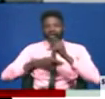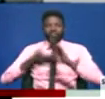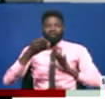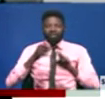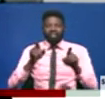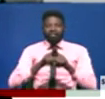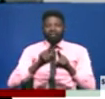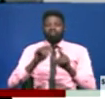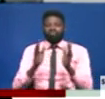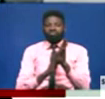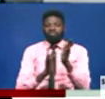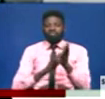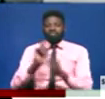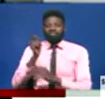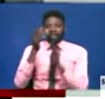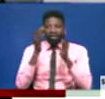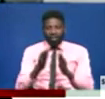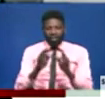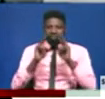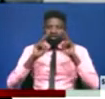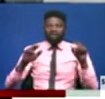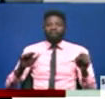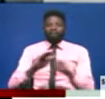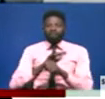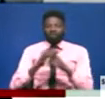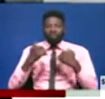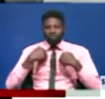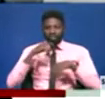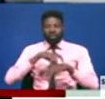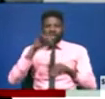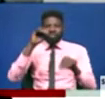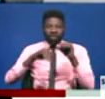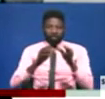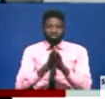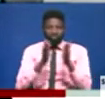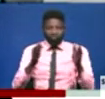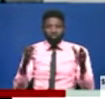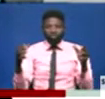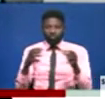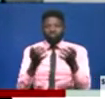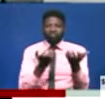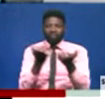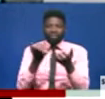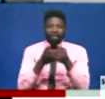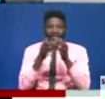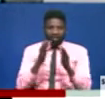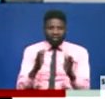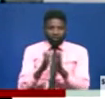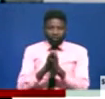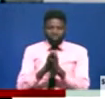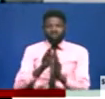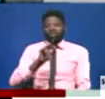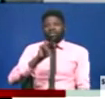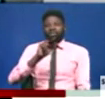Kenyans for conducting themselves peacefully during the electioneering period. Business leaders led by the Kenya National Chamber